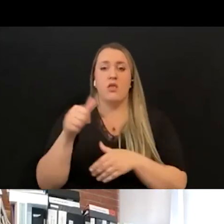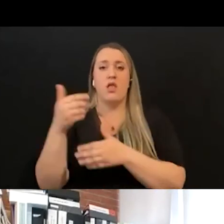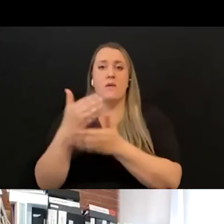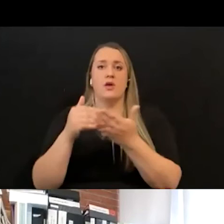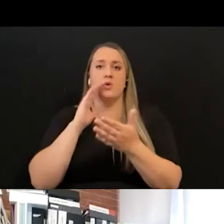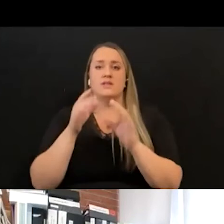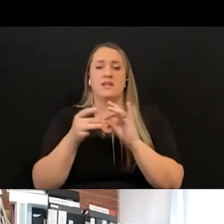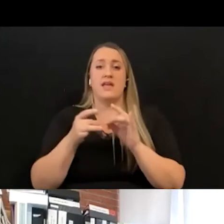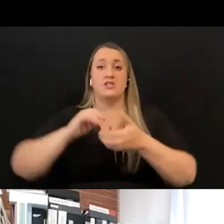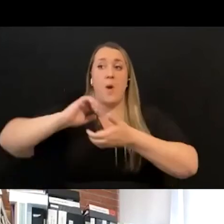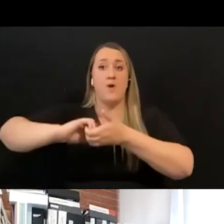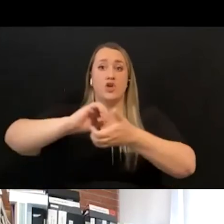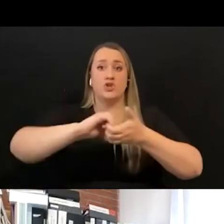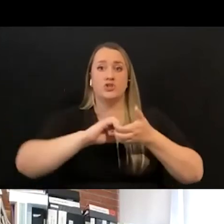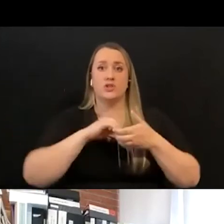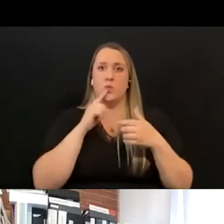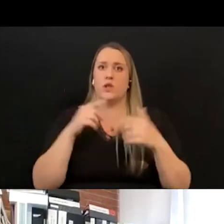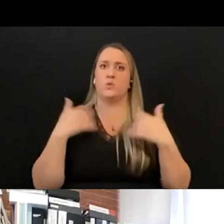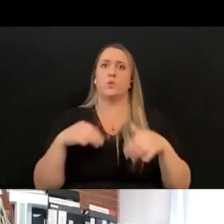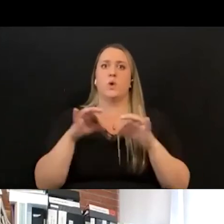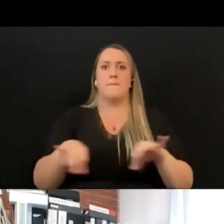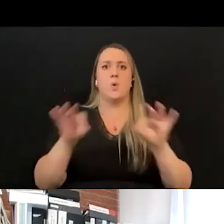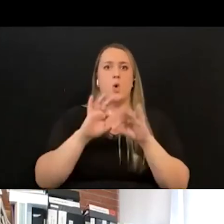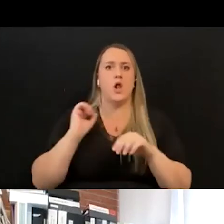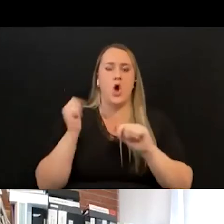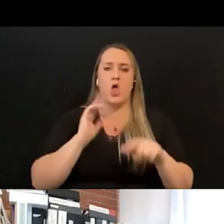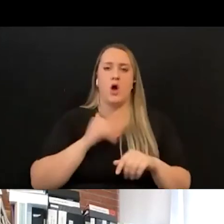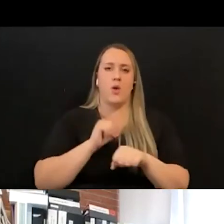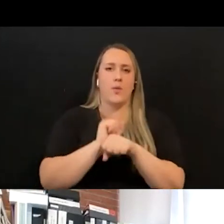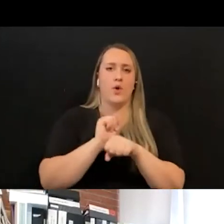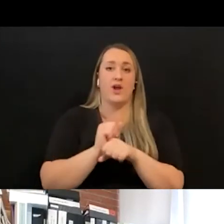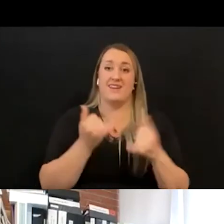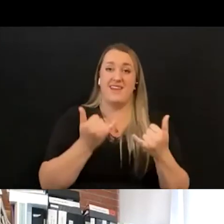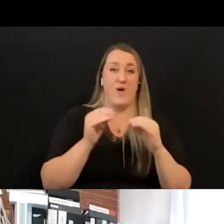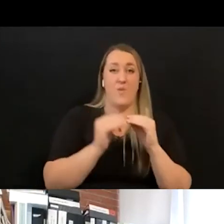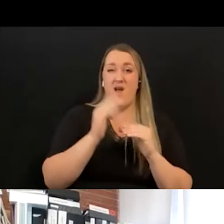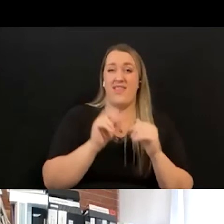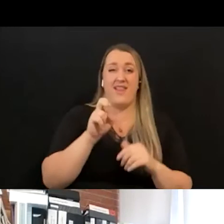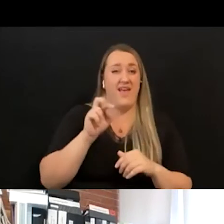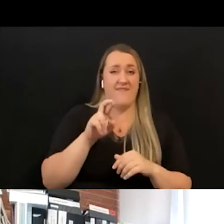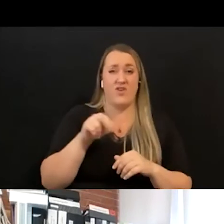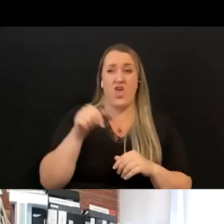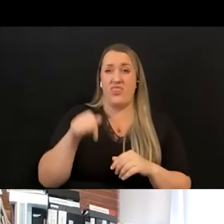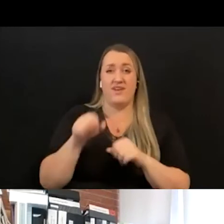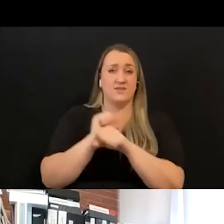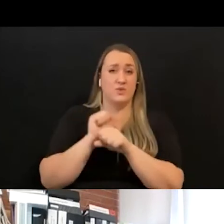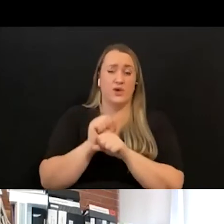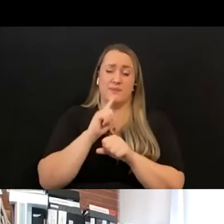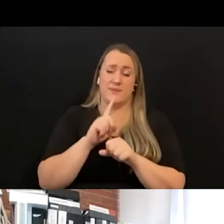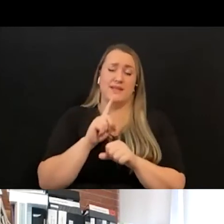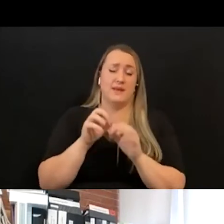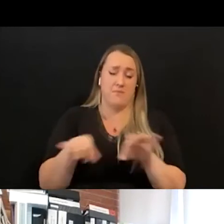are critical to all of our work now more than ever. And I think in this work, it's very important too,